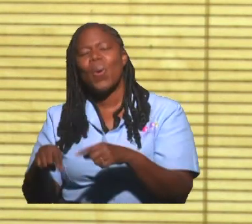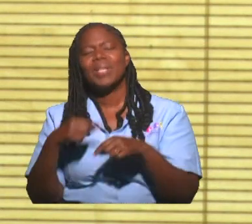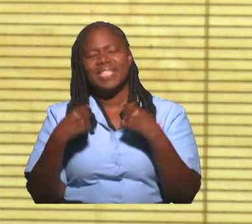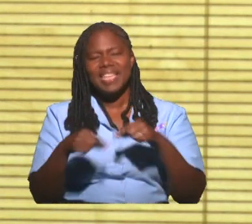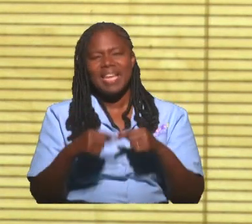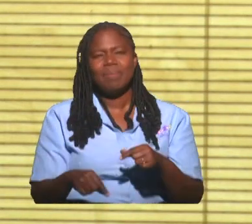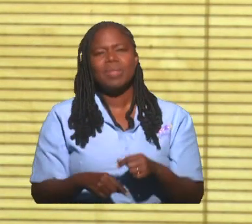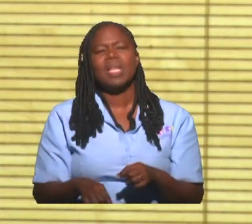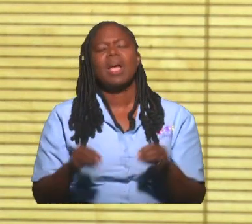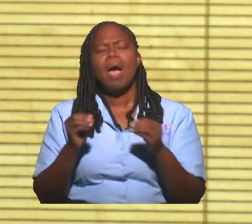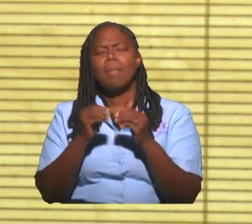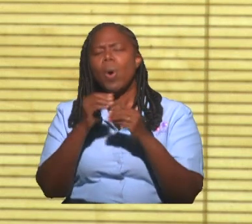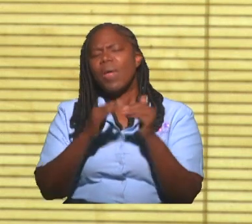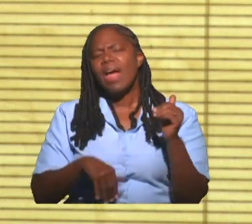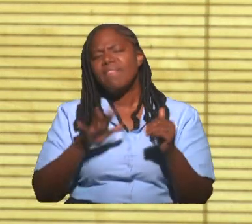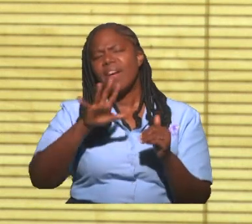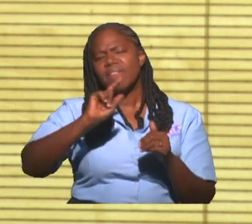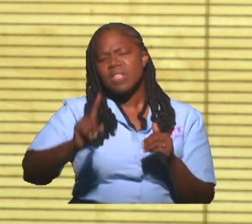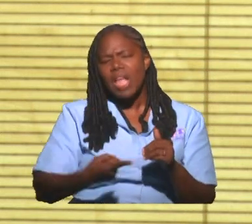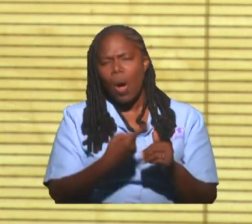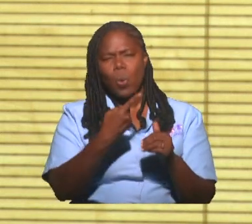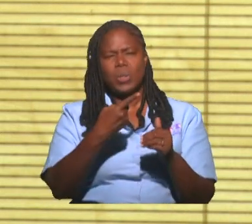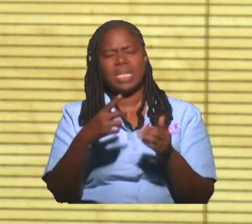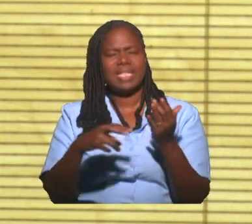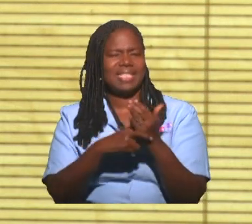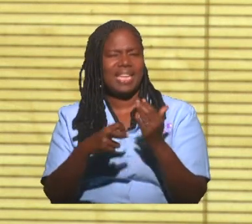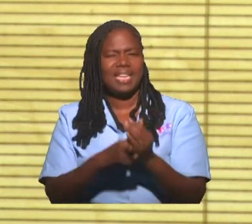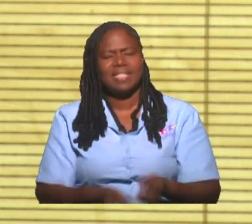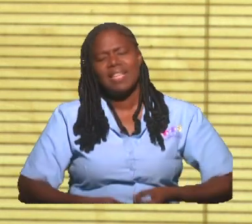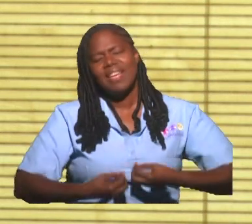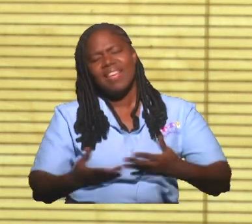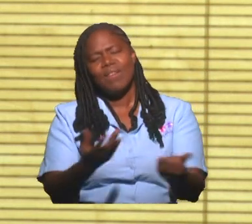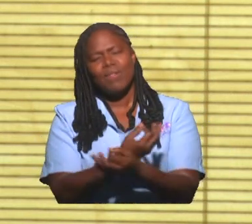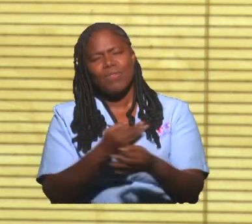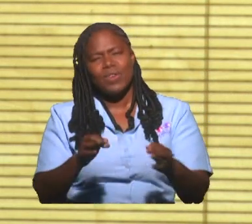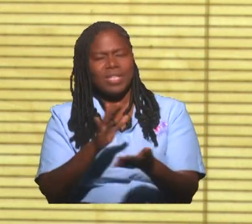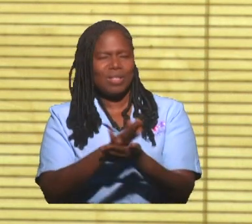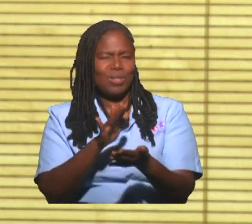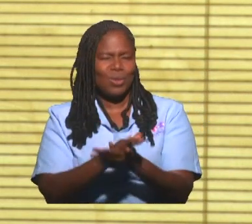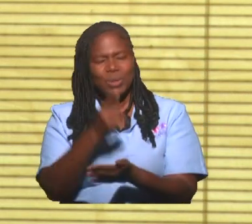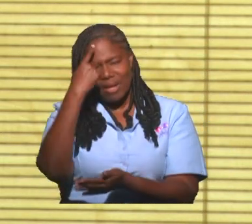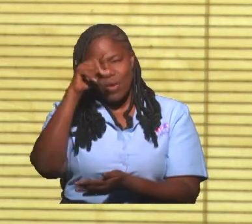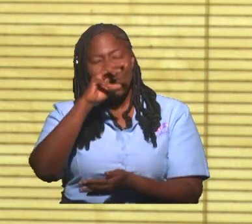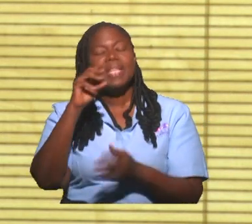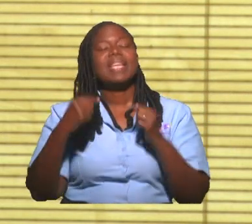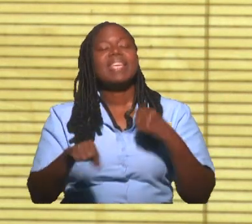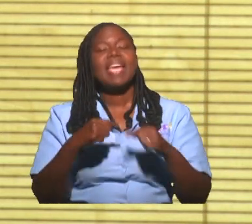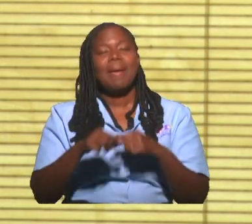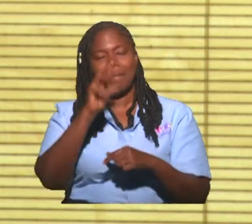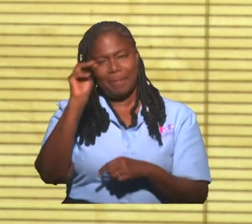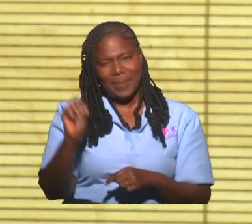will be distributed to the schools, primary and secondary schools, for that game on Monday. And we